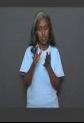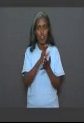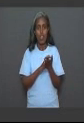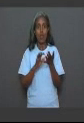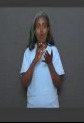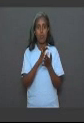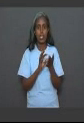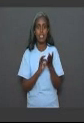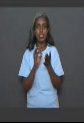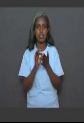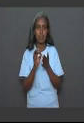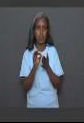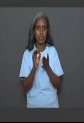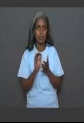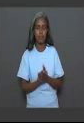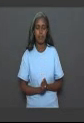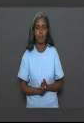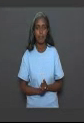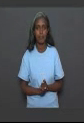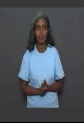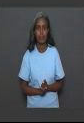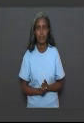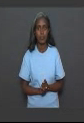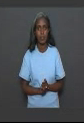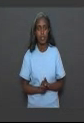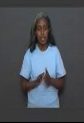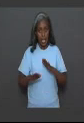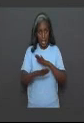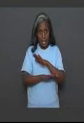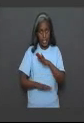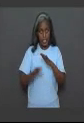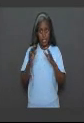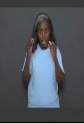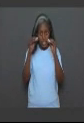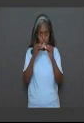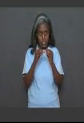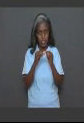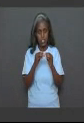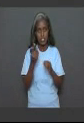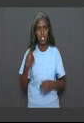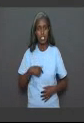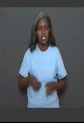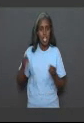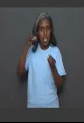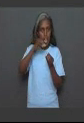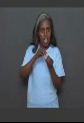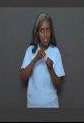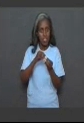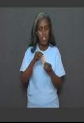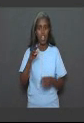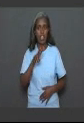of complex numbers. Under addition, they add